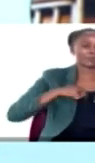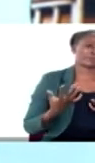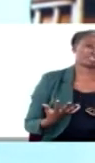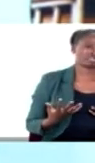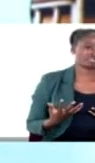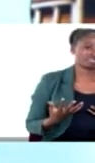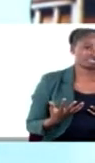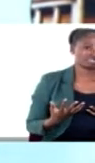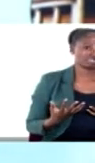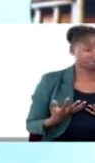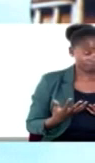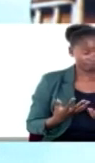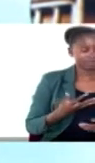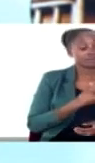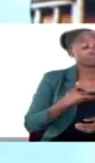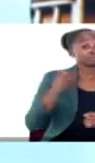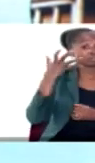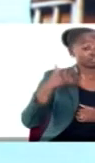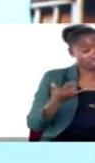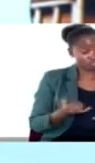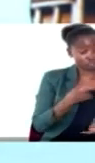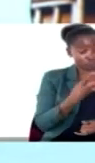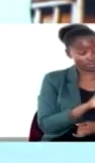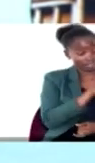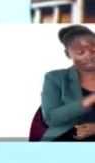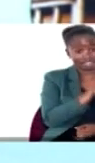in 2019, a group of researchers and